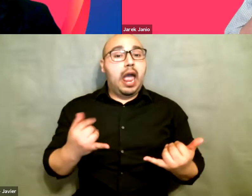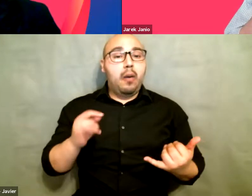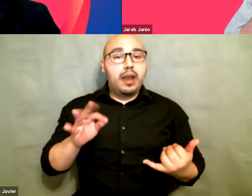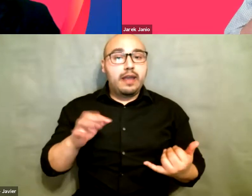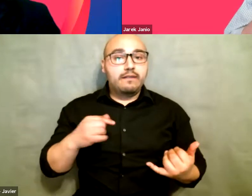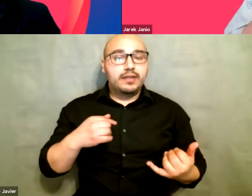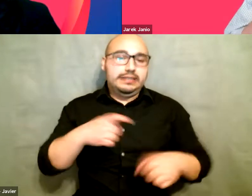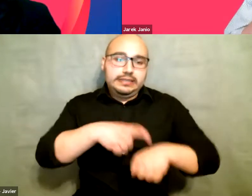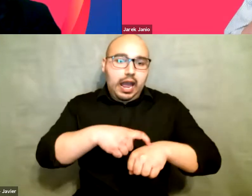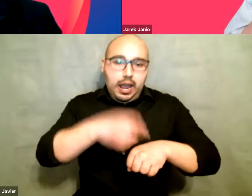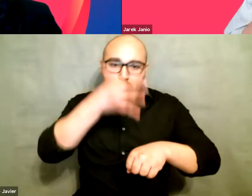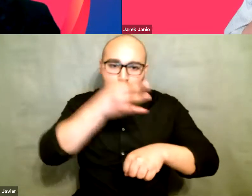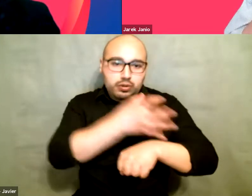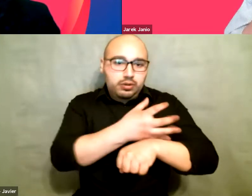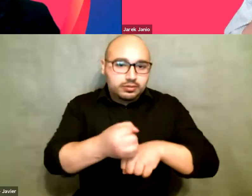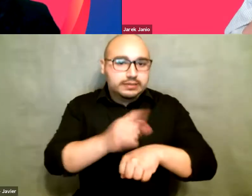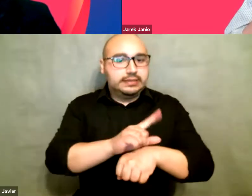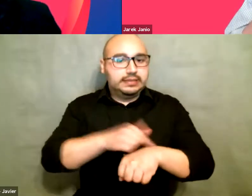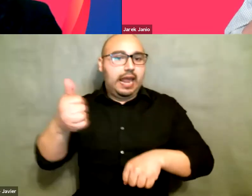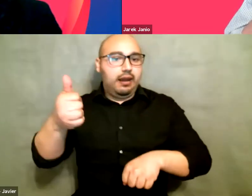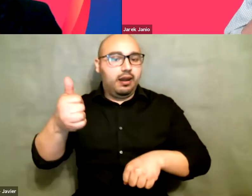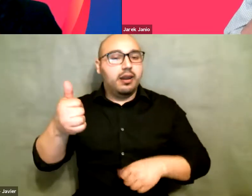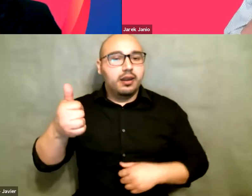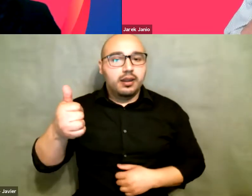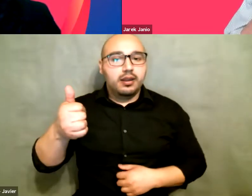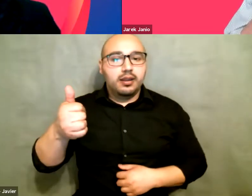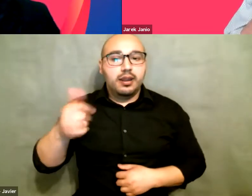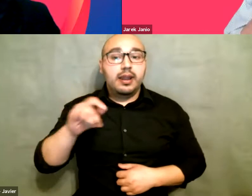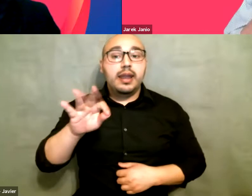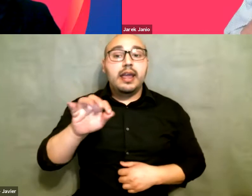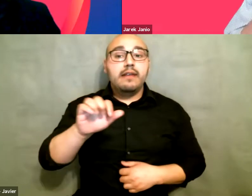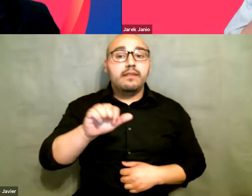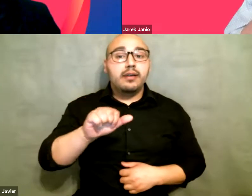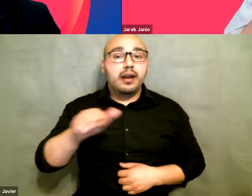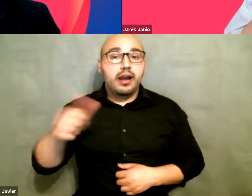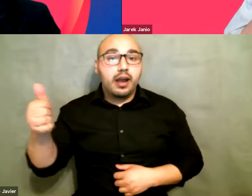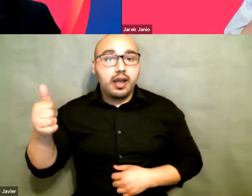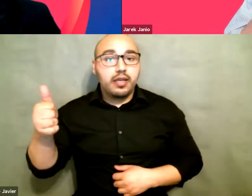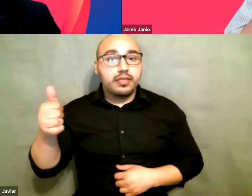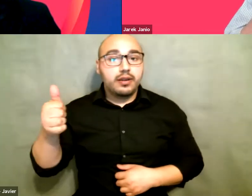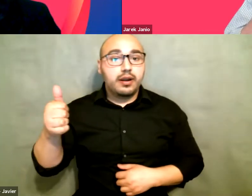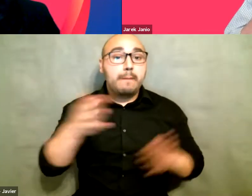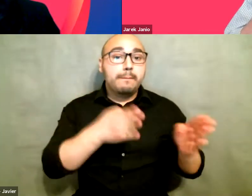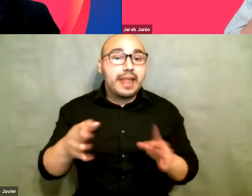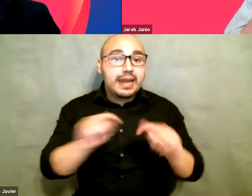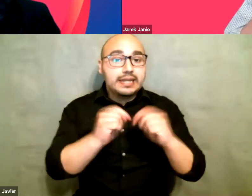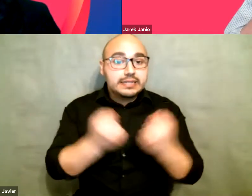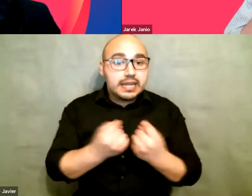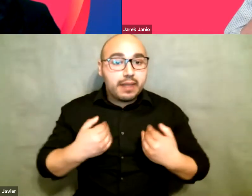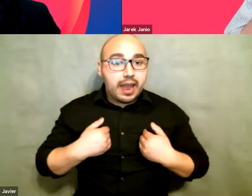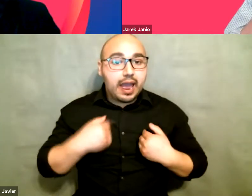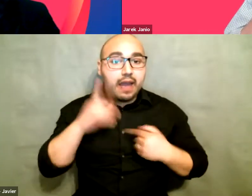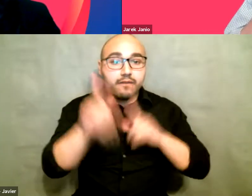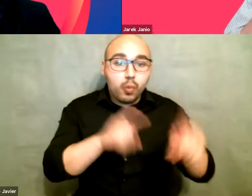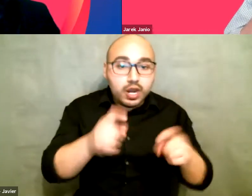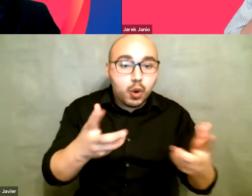are almost at 10 o'clock. If others from perhaps our planning team have any questions, or if you would like to